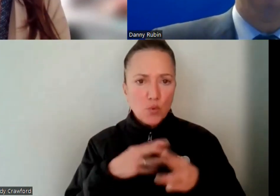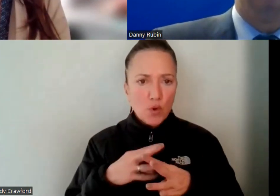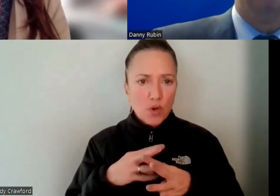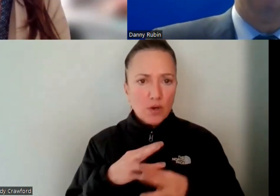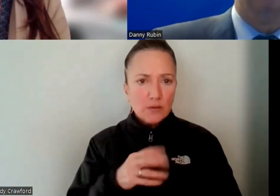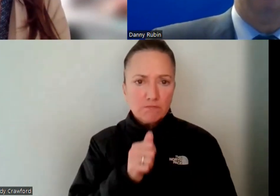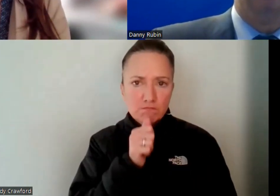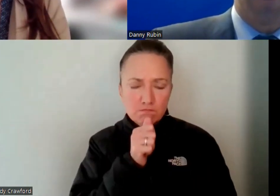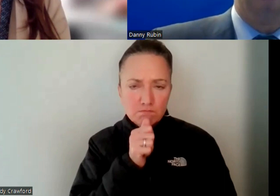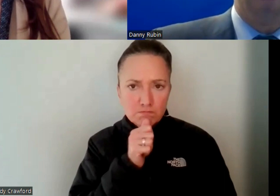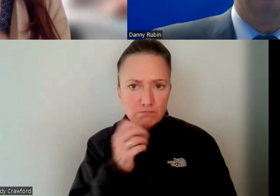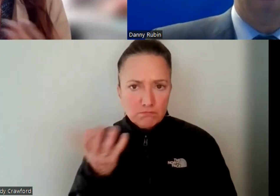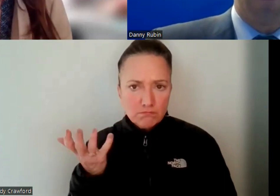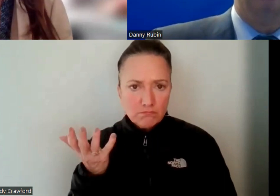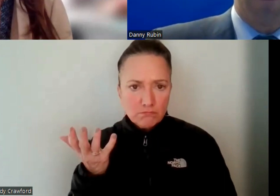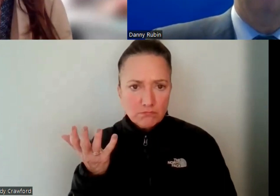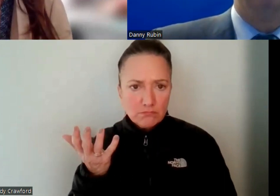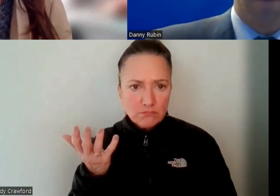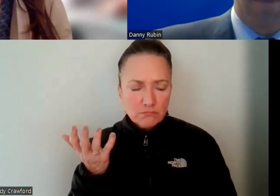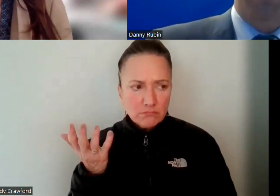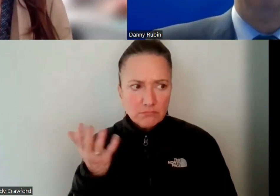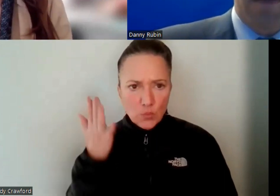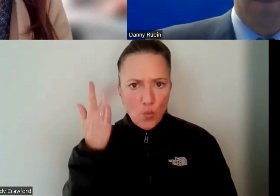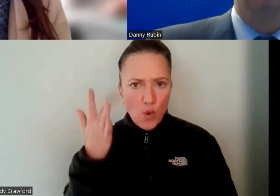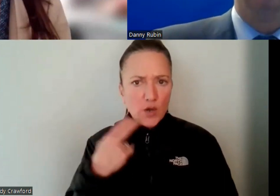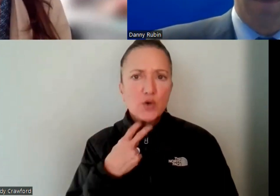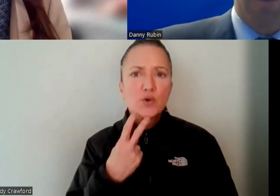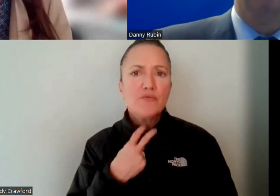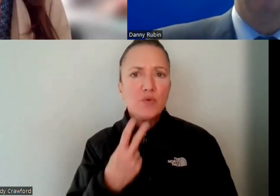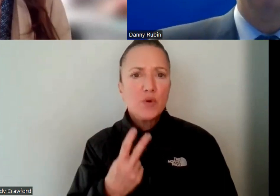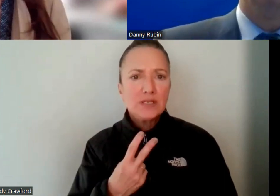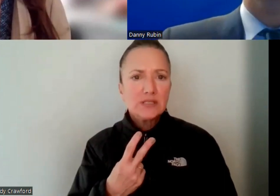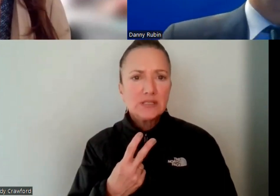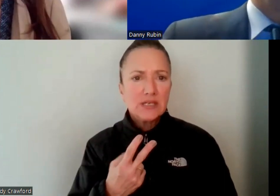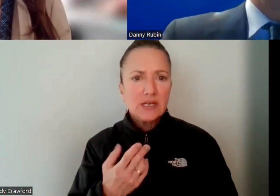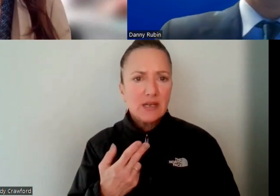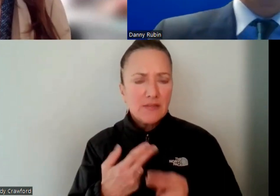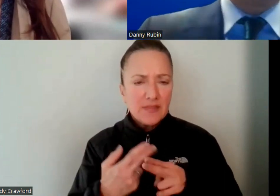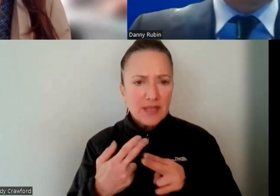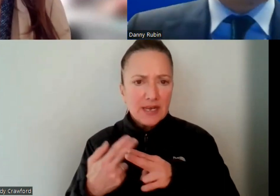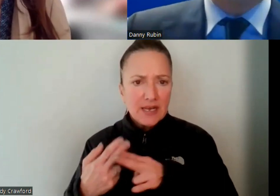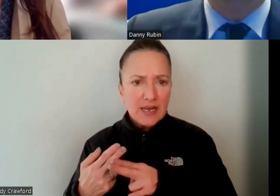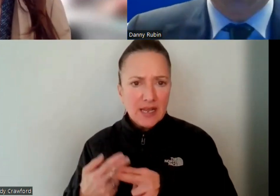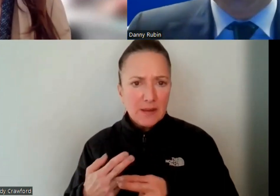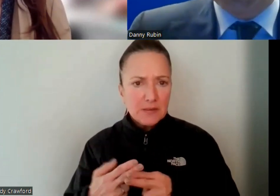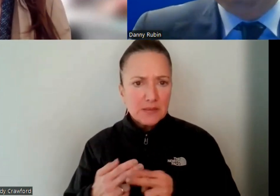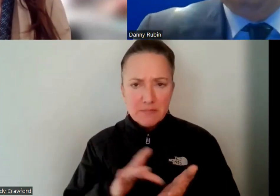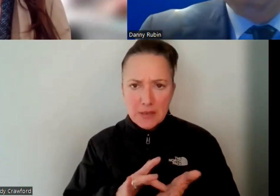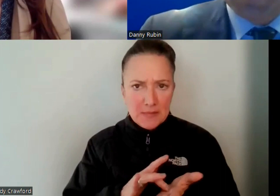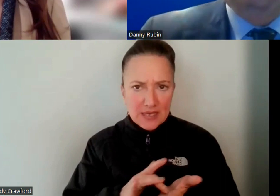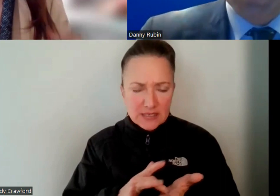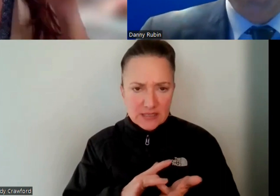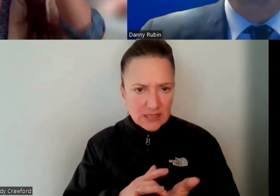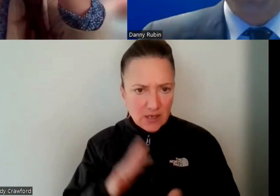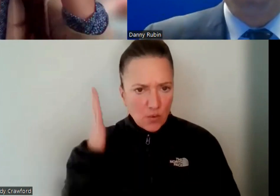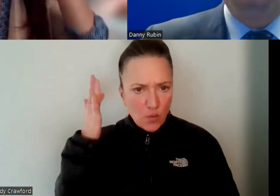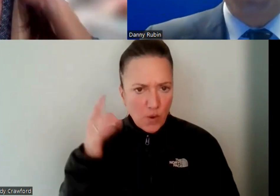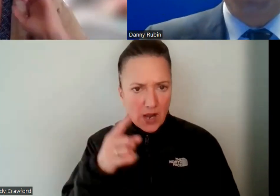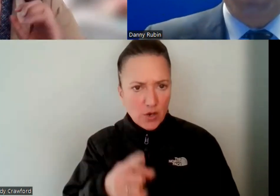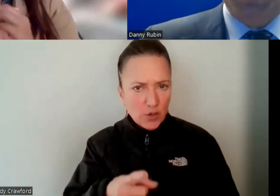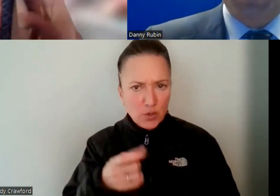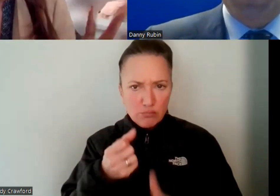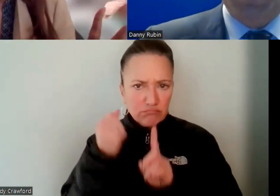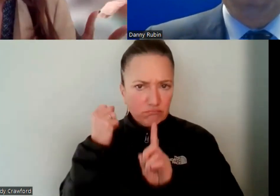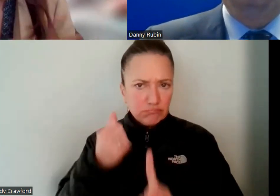is supposed to be, confidential. Nobody should be hearing what I take." She just